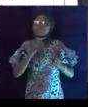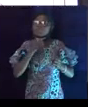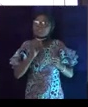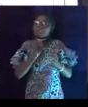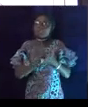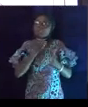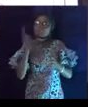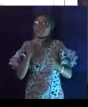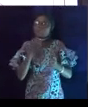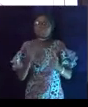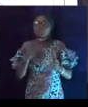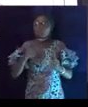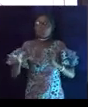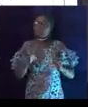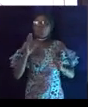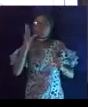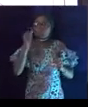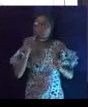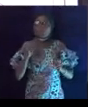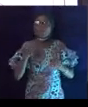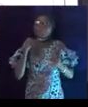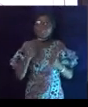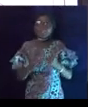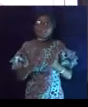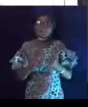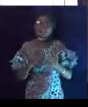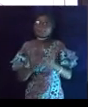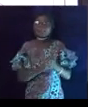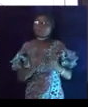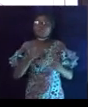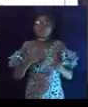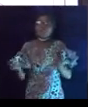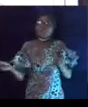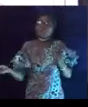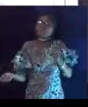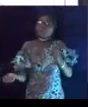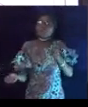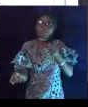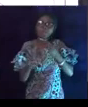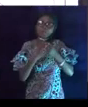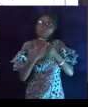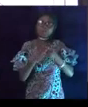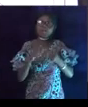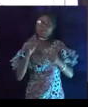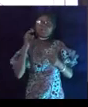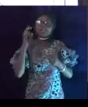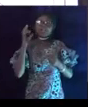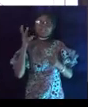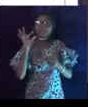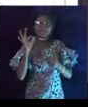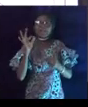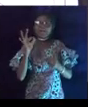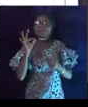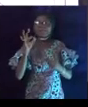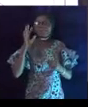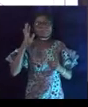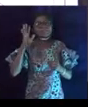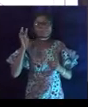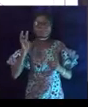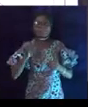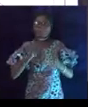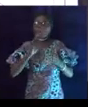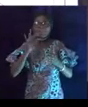do? We will subtract 32 if we want to go from Fahrenheit back to Celsius.